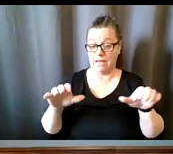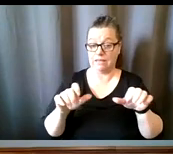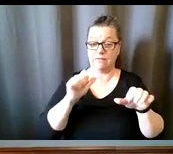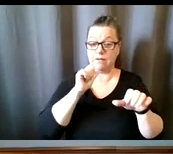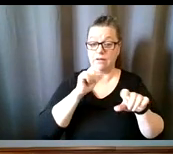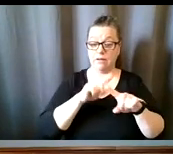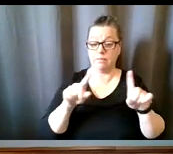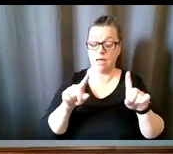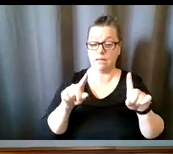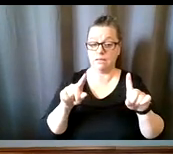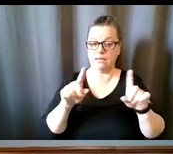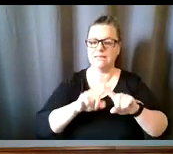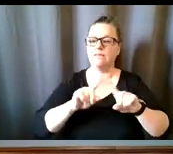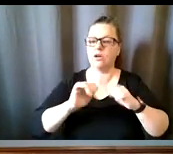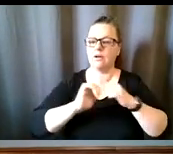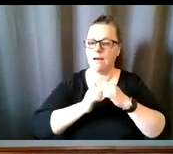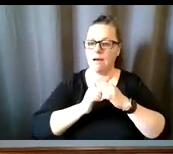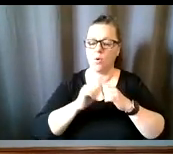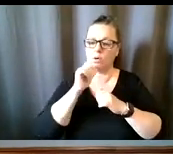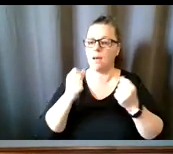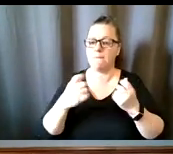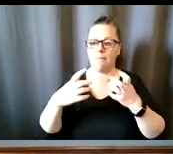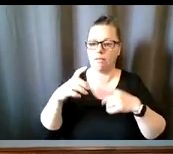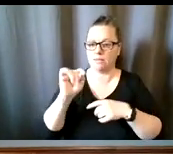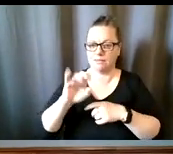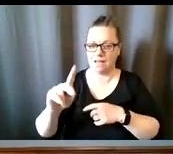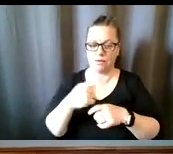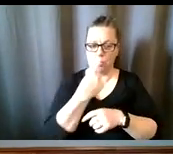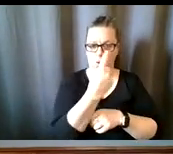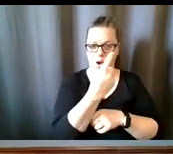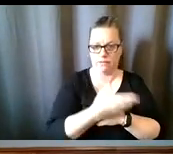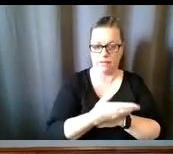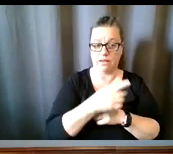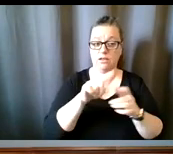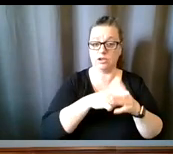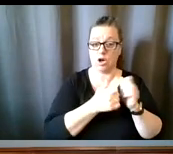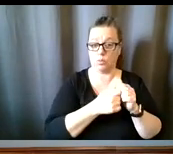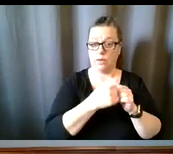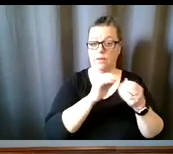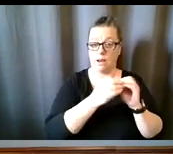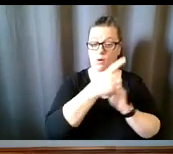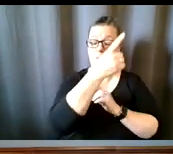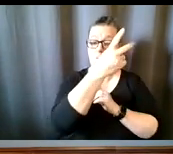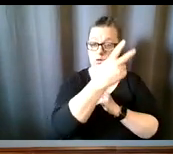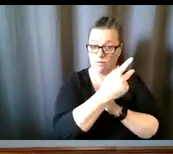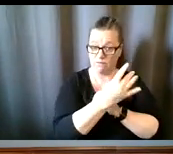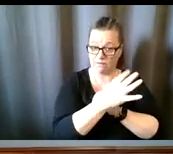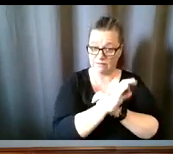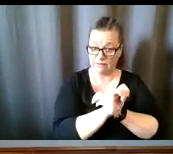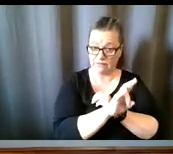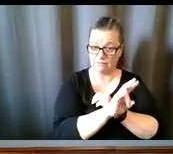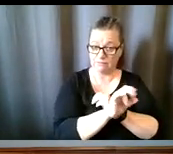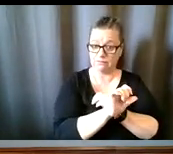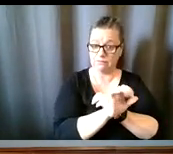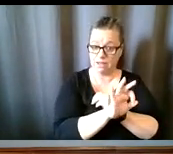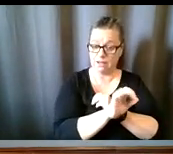go ahead and try to multitask. We're gonna do one thing at a time. So we're gonna start with the numbers. We're gonna do 1, 2, 3, 4, 5, 6, 7,